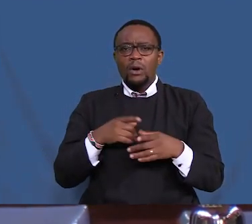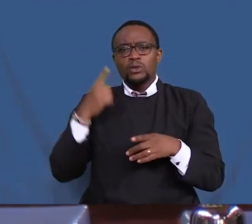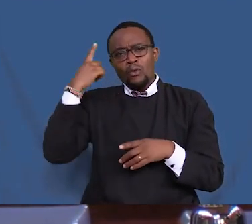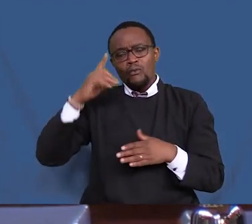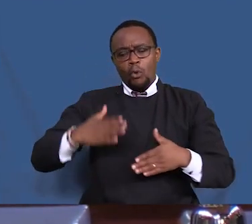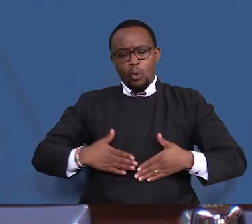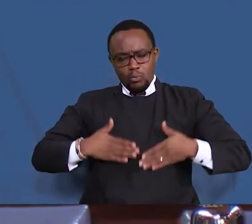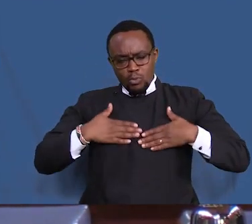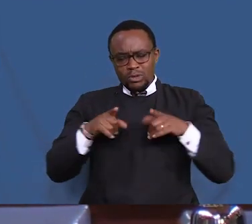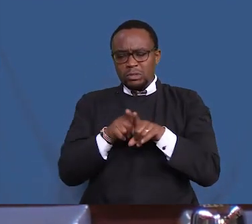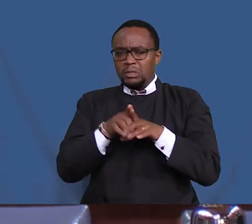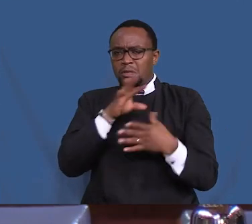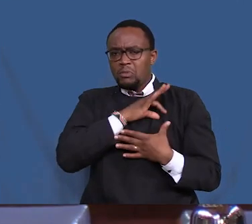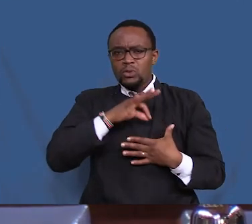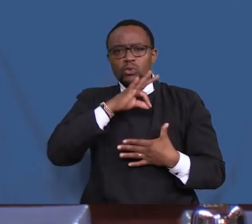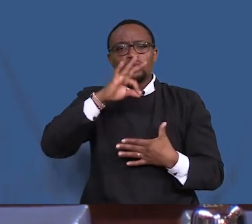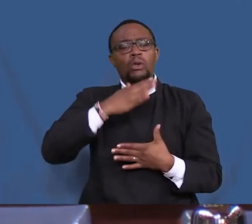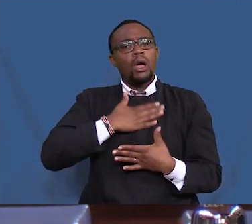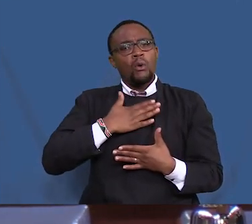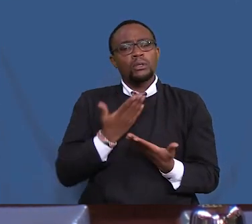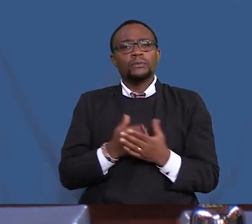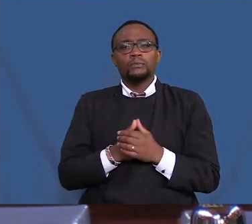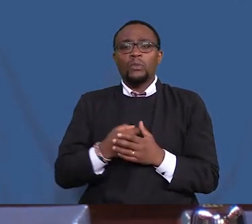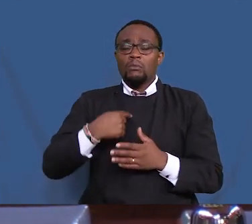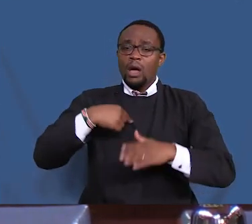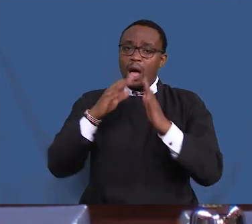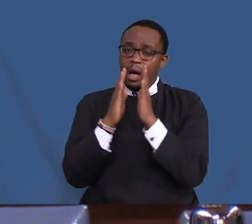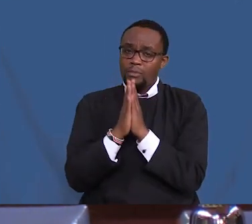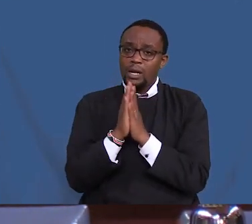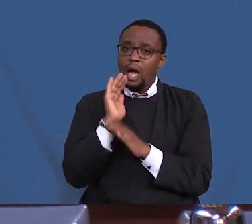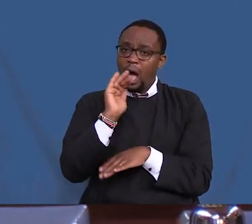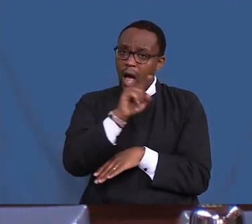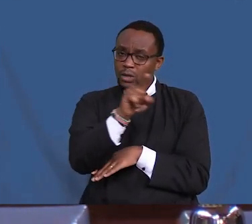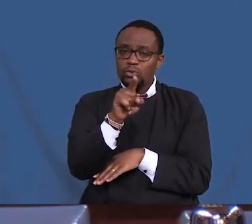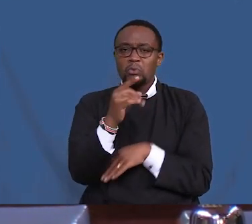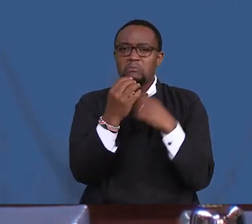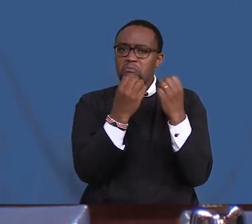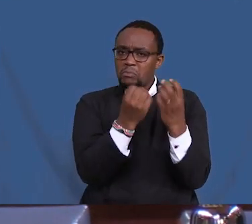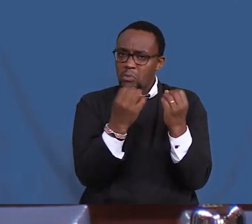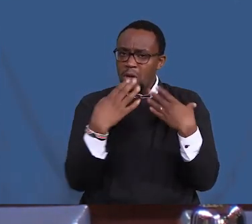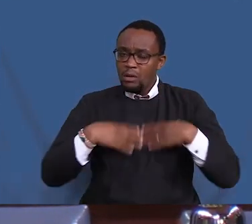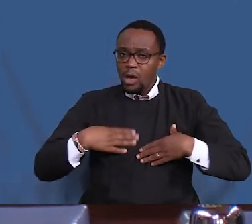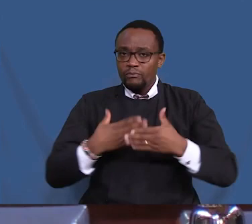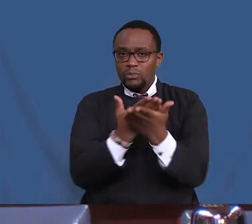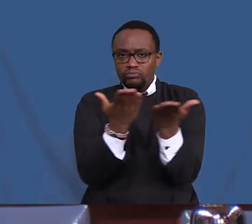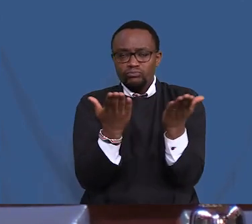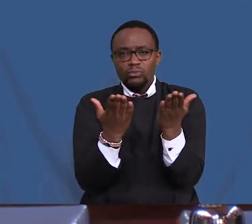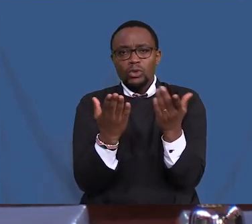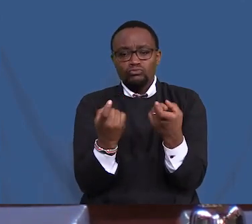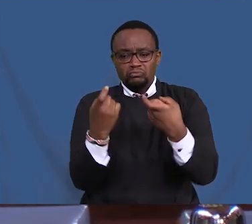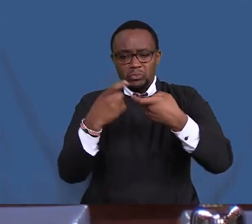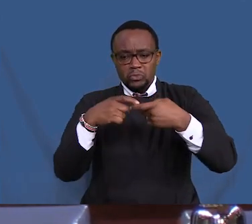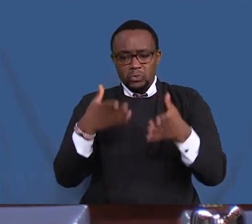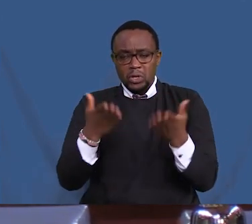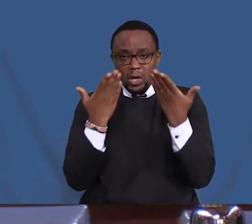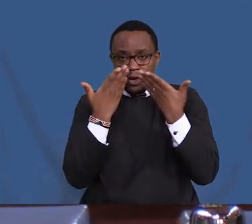the body as the soul. Wherefore, I pray and beseech you, as many as are joining